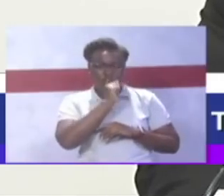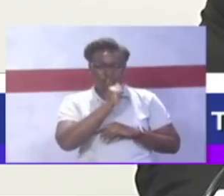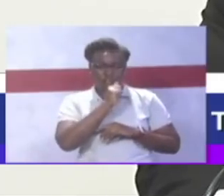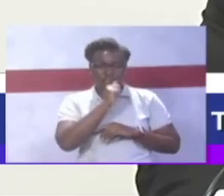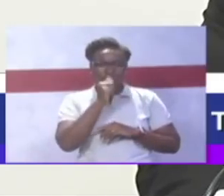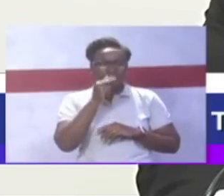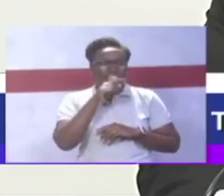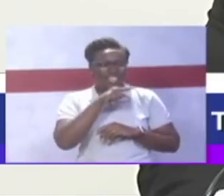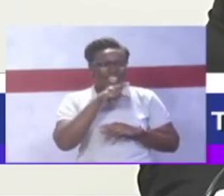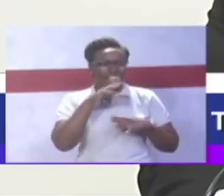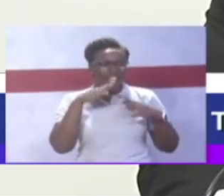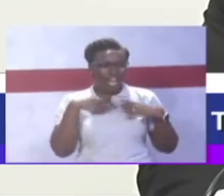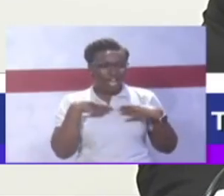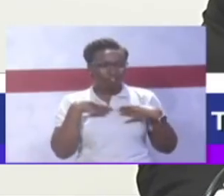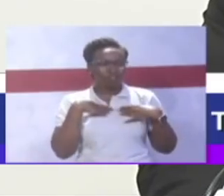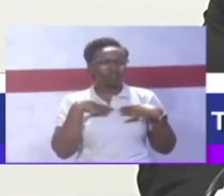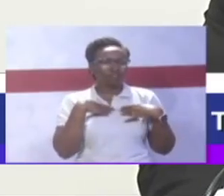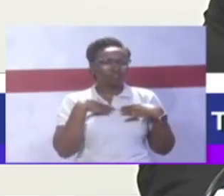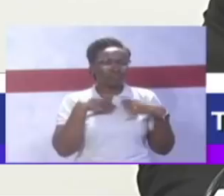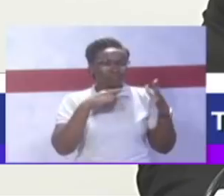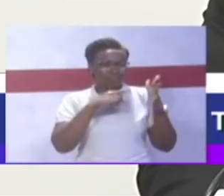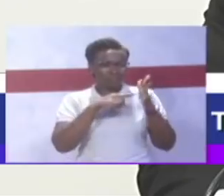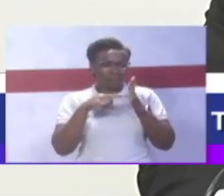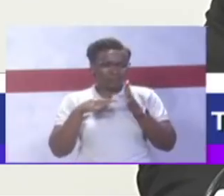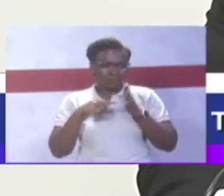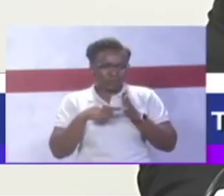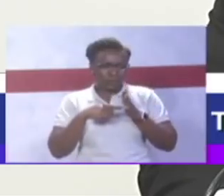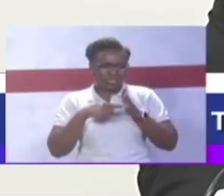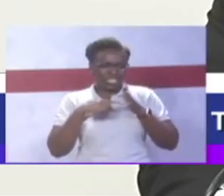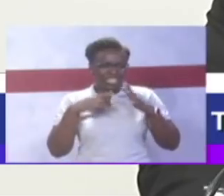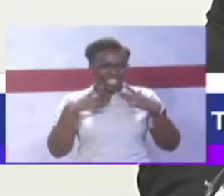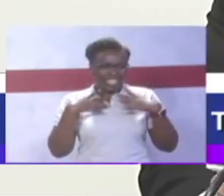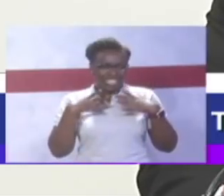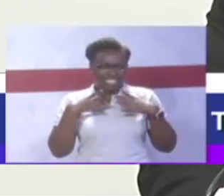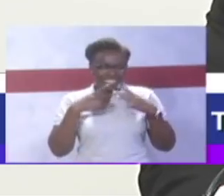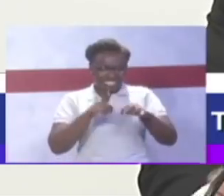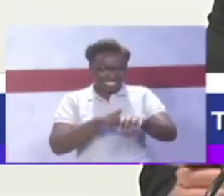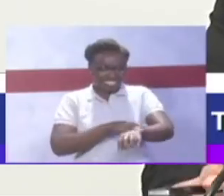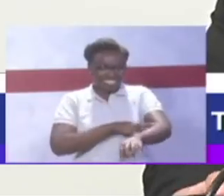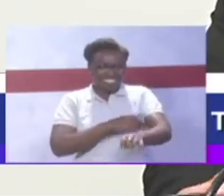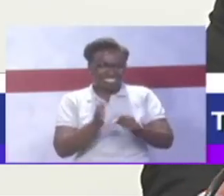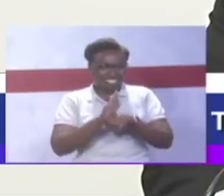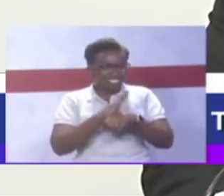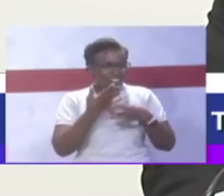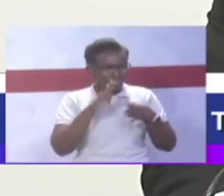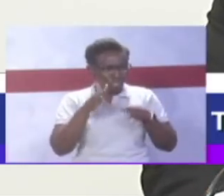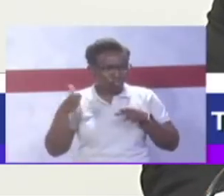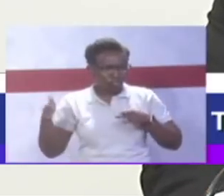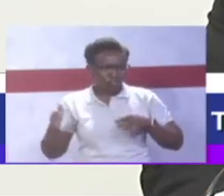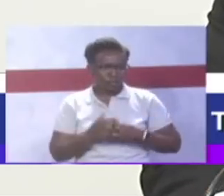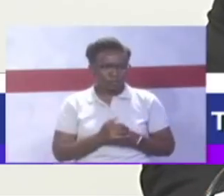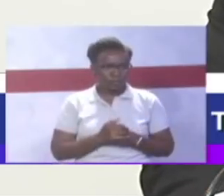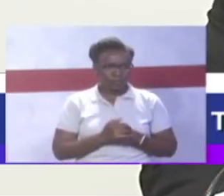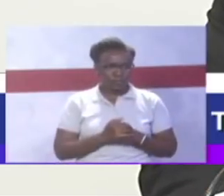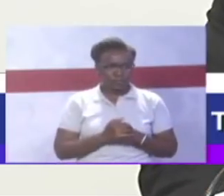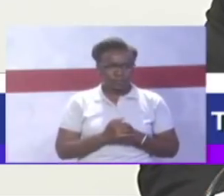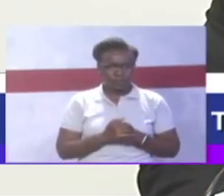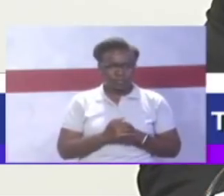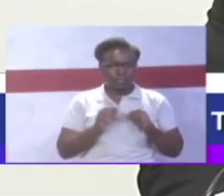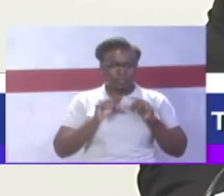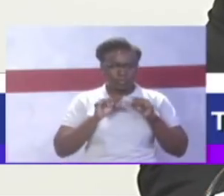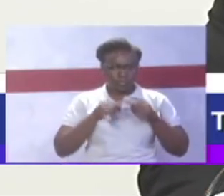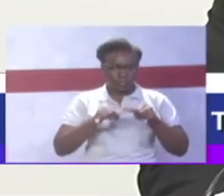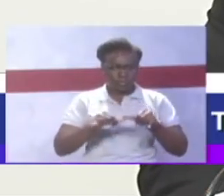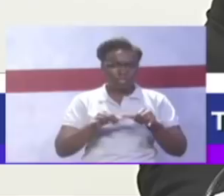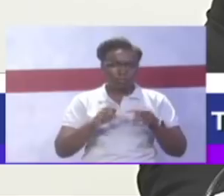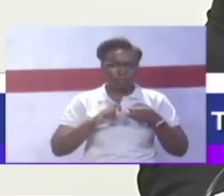sound medical reasons why we have gone ahead and gone initially from 6 months back to 3 months, based on what we saw in